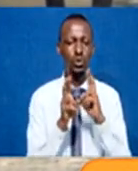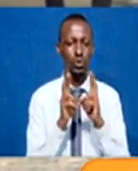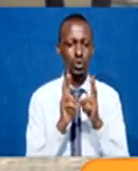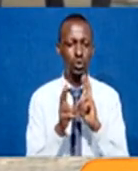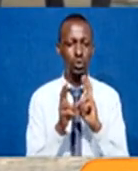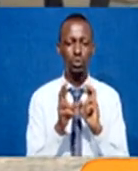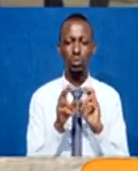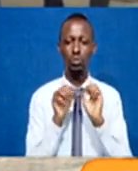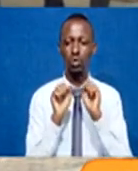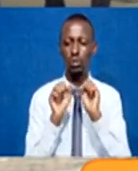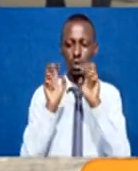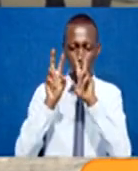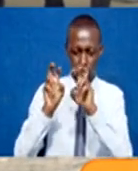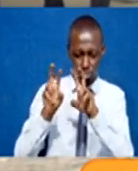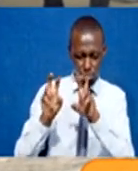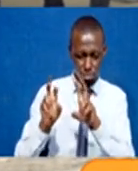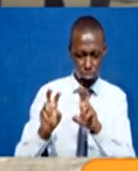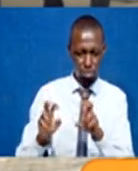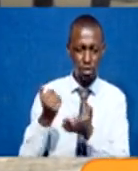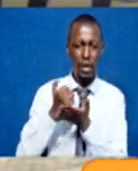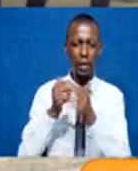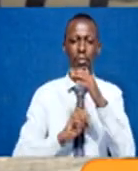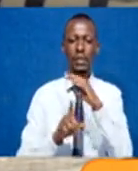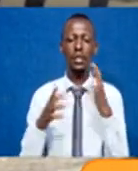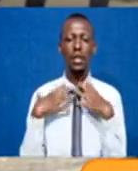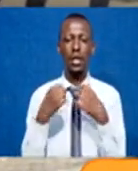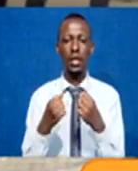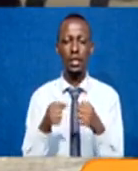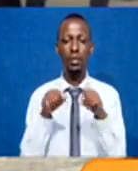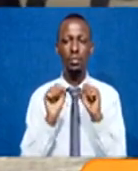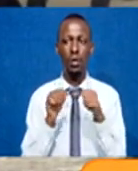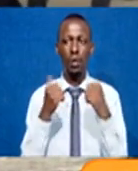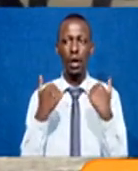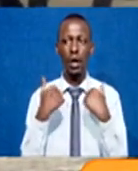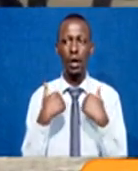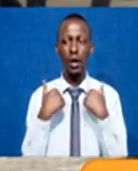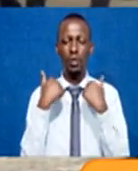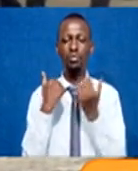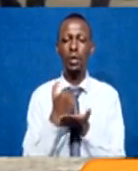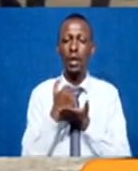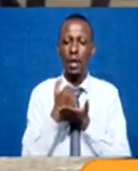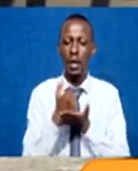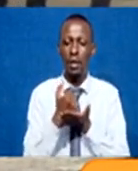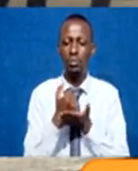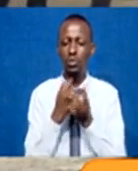findings of the CHAMP study will guide the Ministry of Health in putting in place more targeted interventions